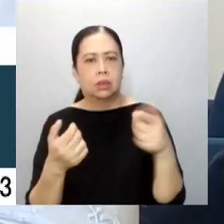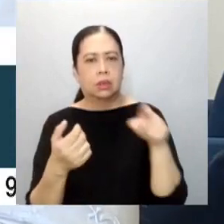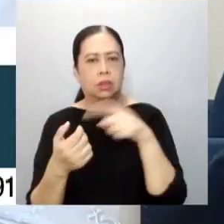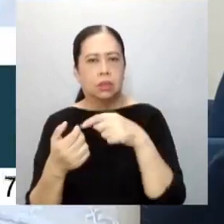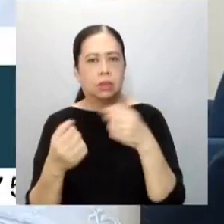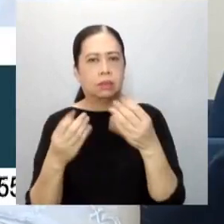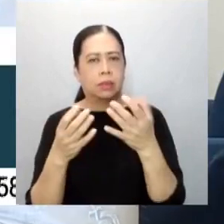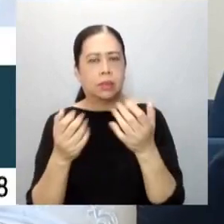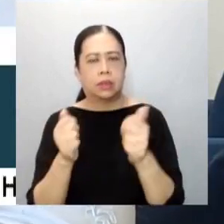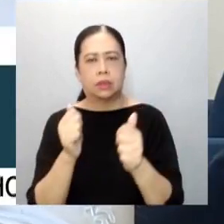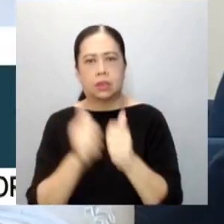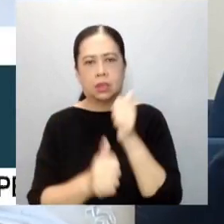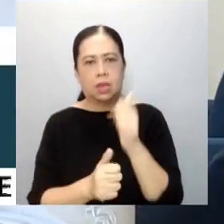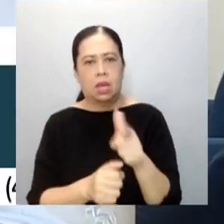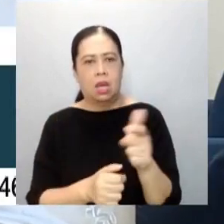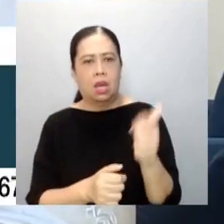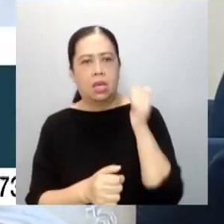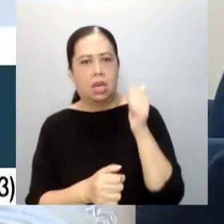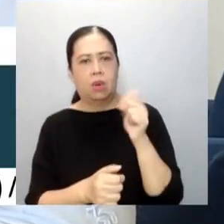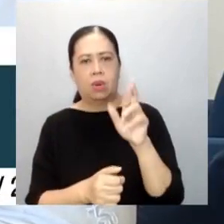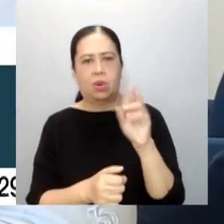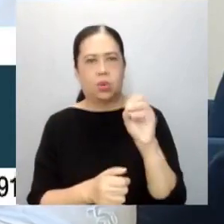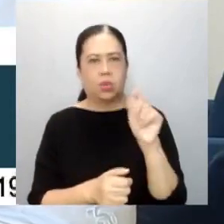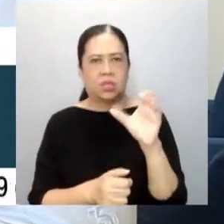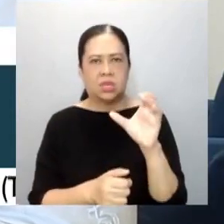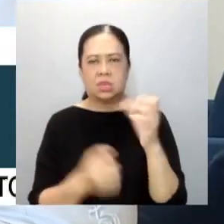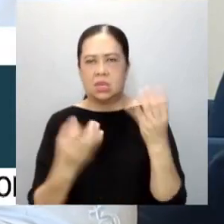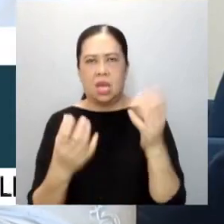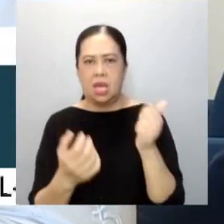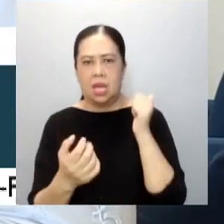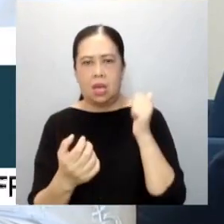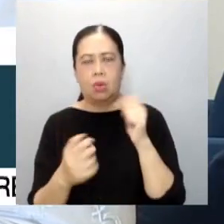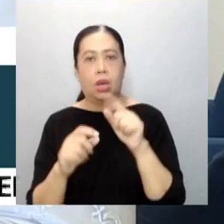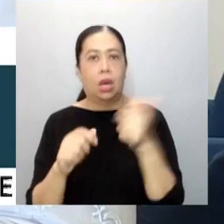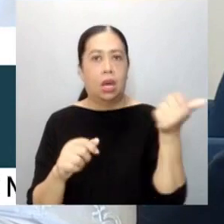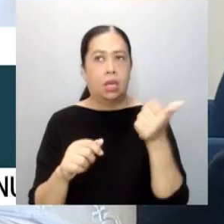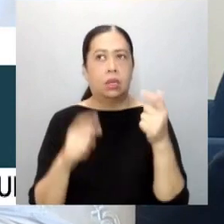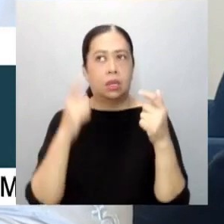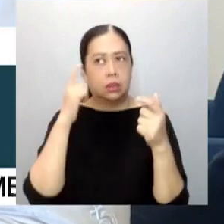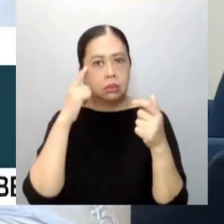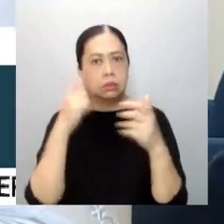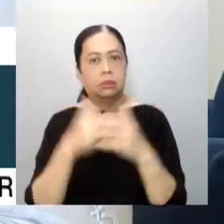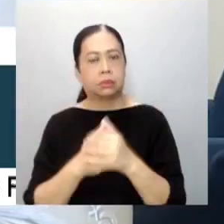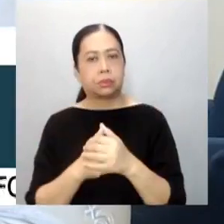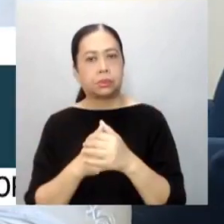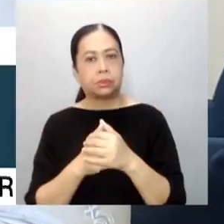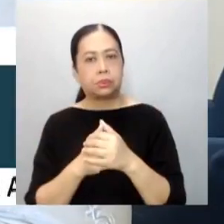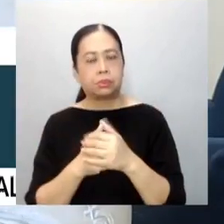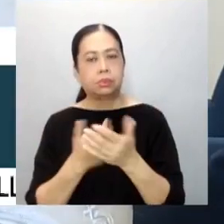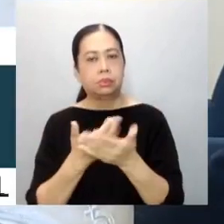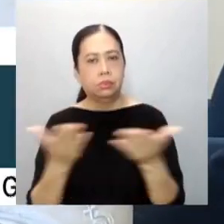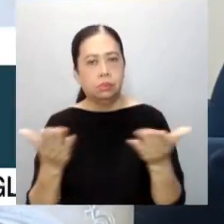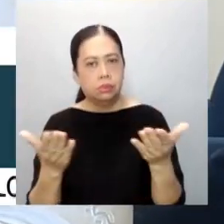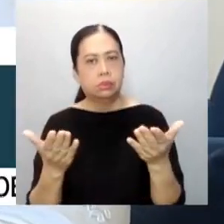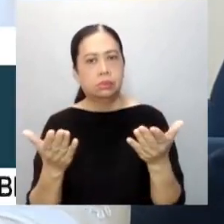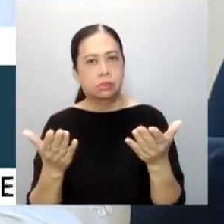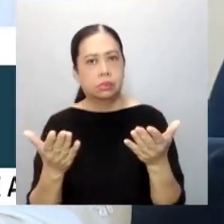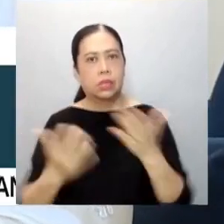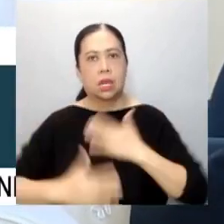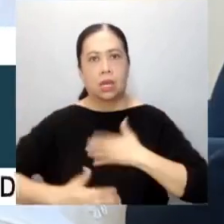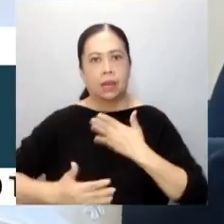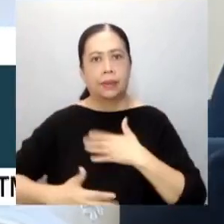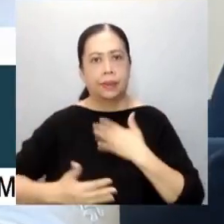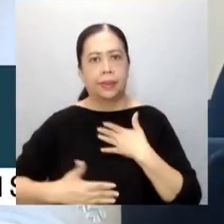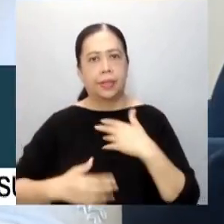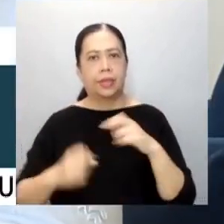na ayaw. But the others, I presume that they are happy bills. Even the